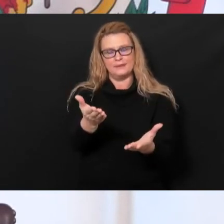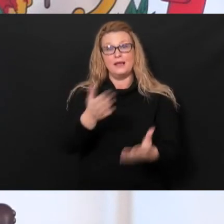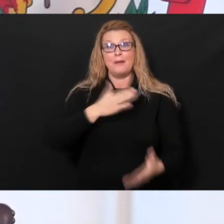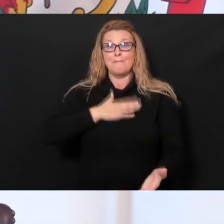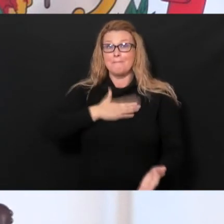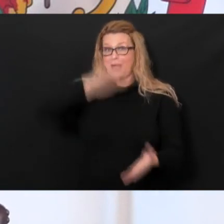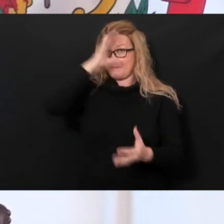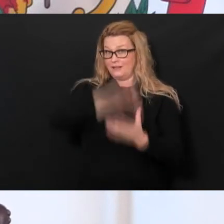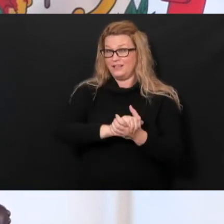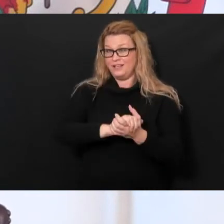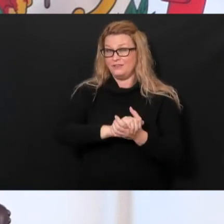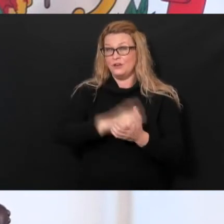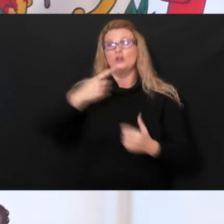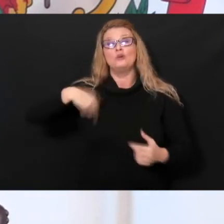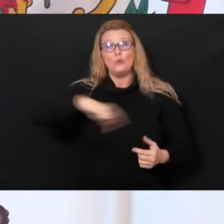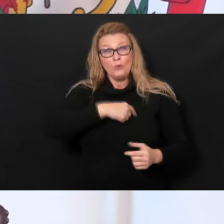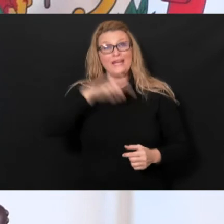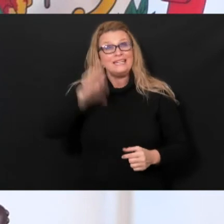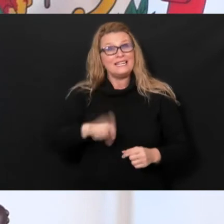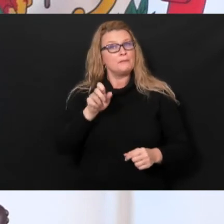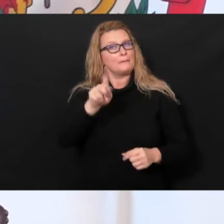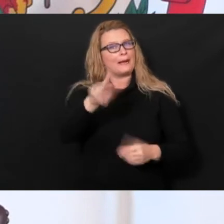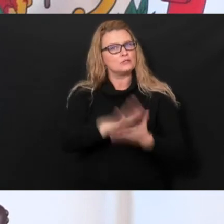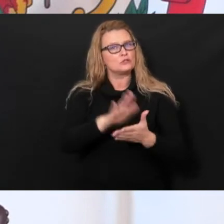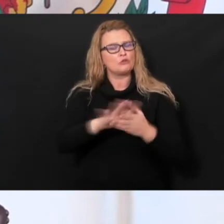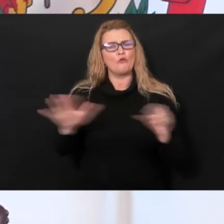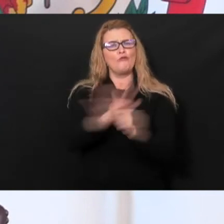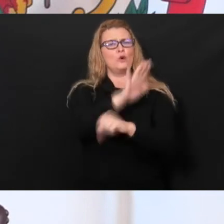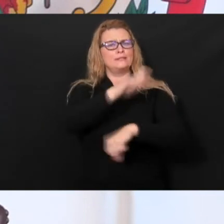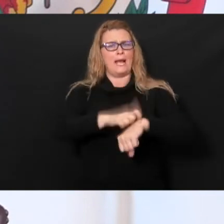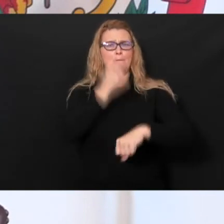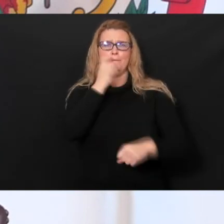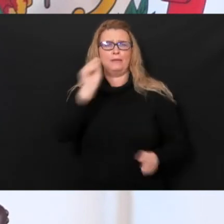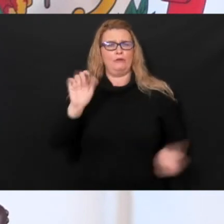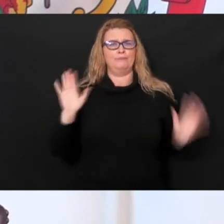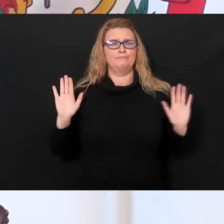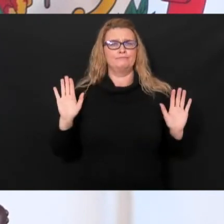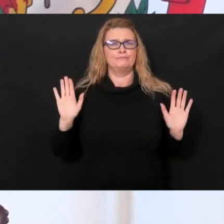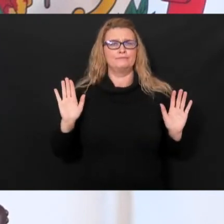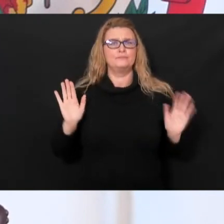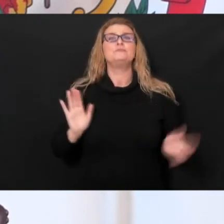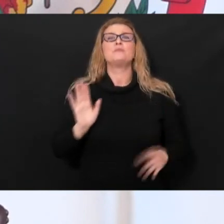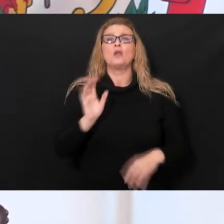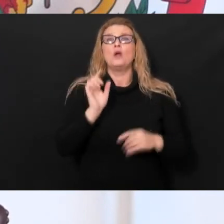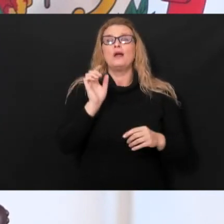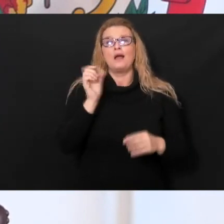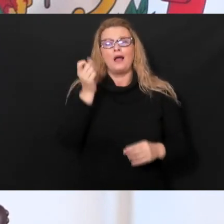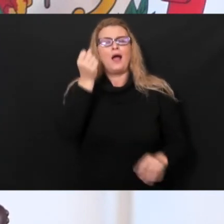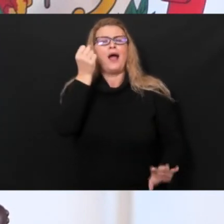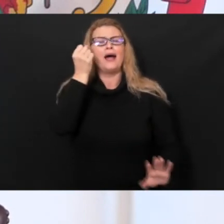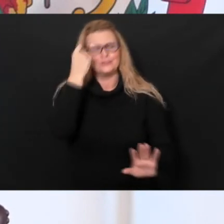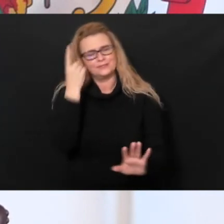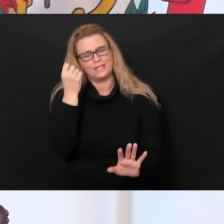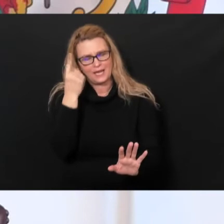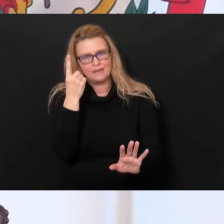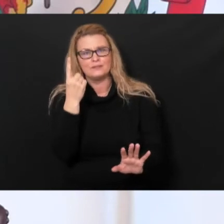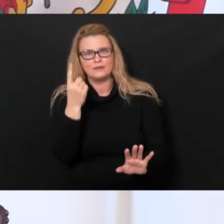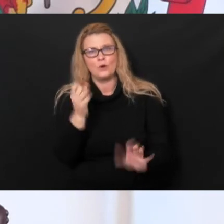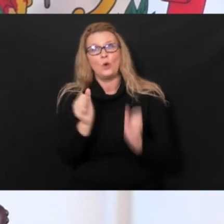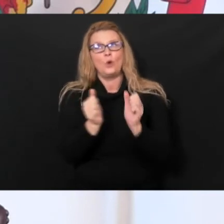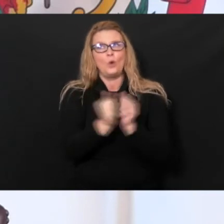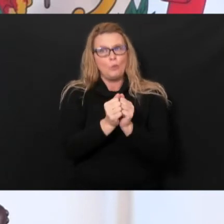should be in school full time, period. That's all there is to it. With the caveat of trying